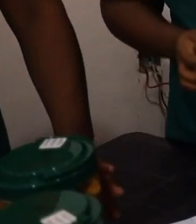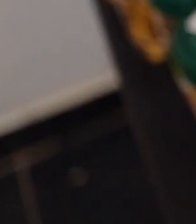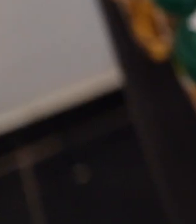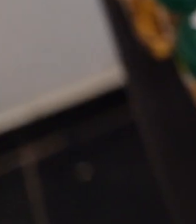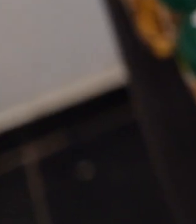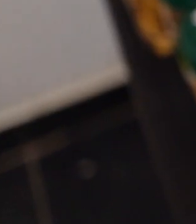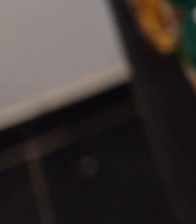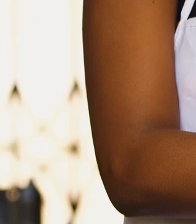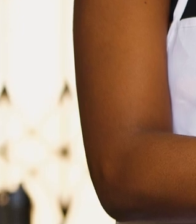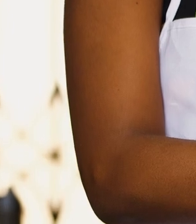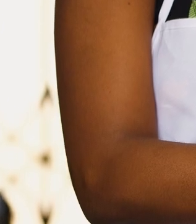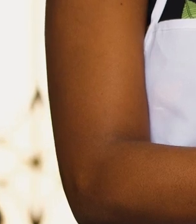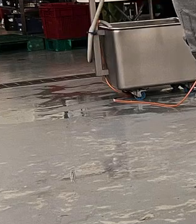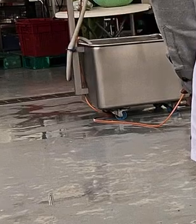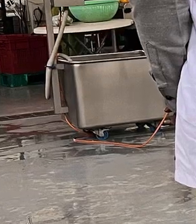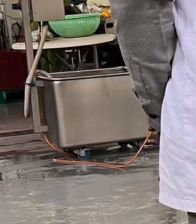it.